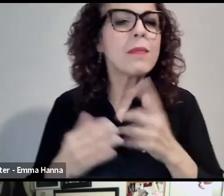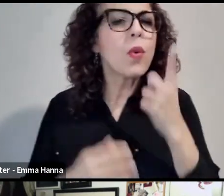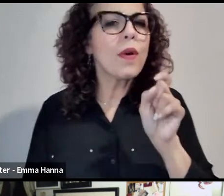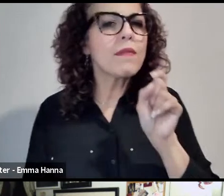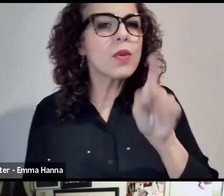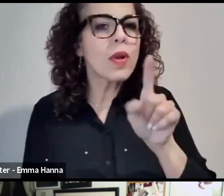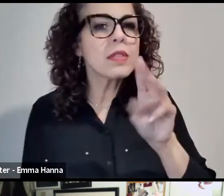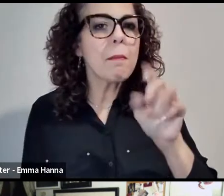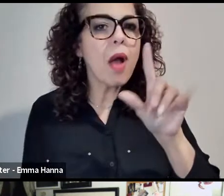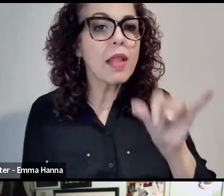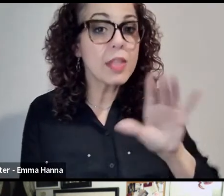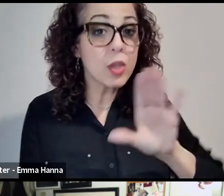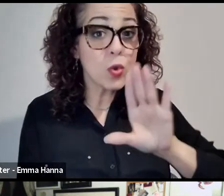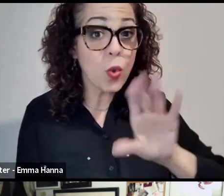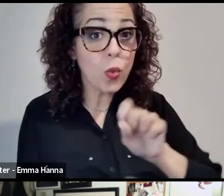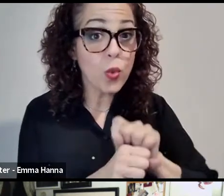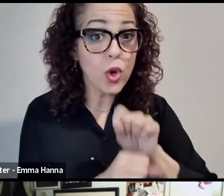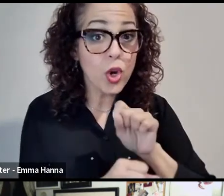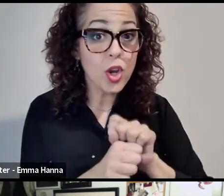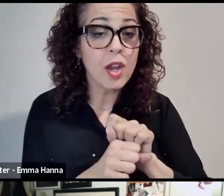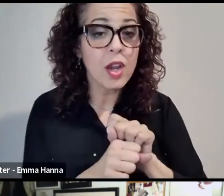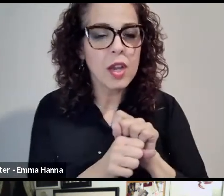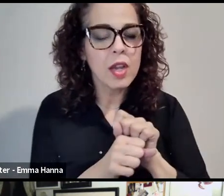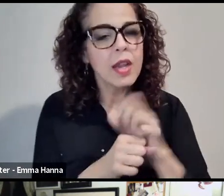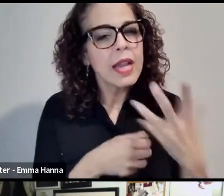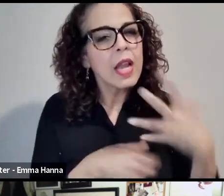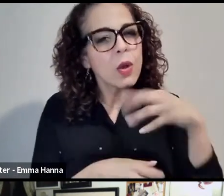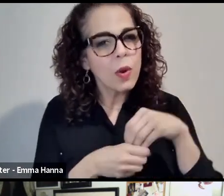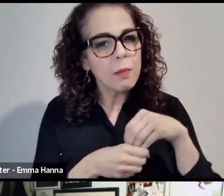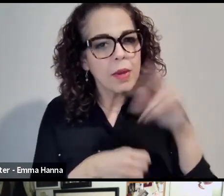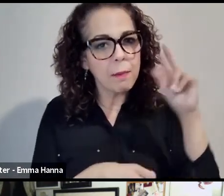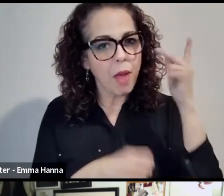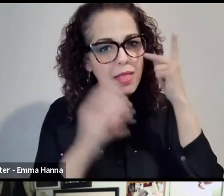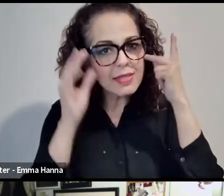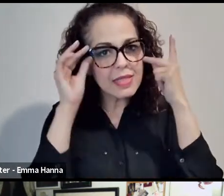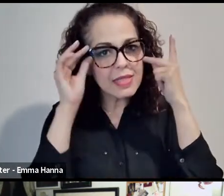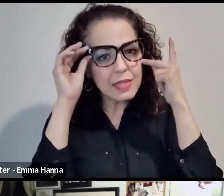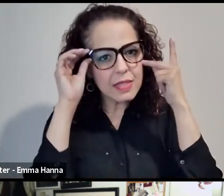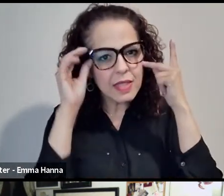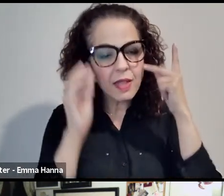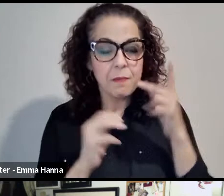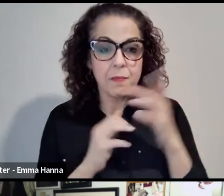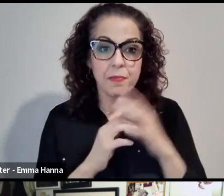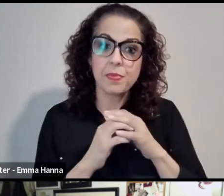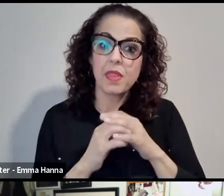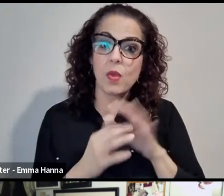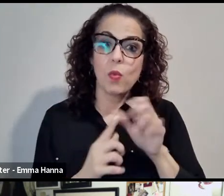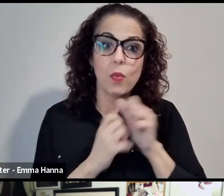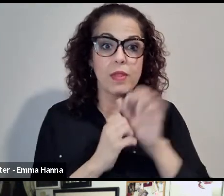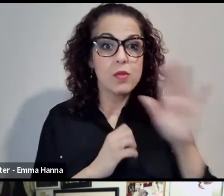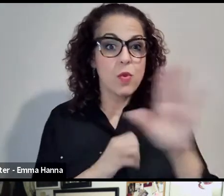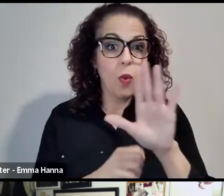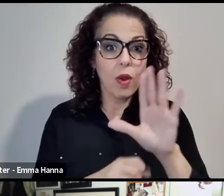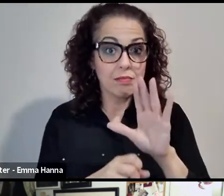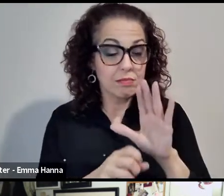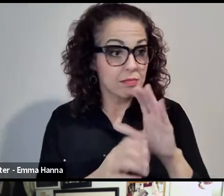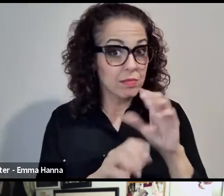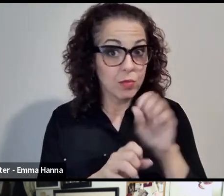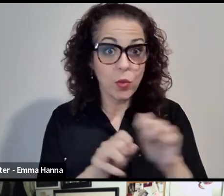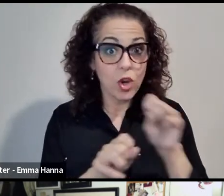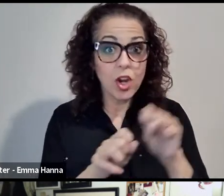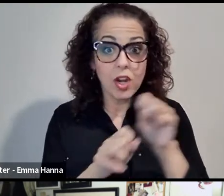your work with incorporating politics, leftist politics, into your art, especially your work like with the video with